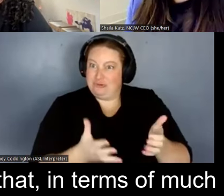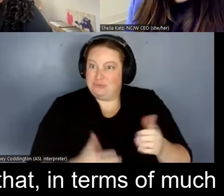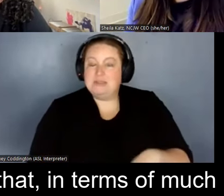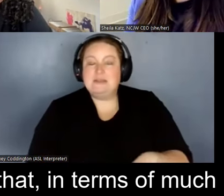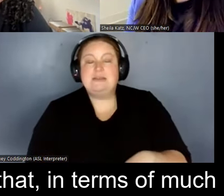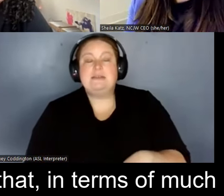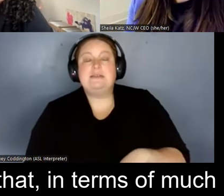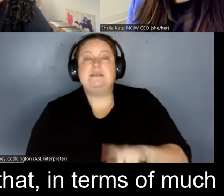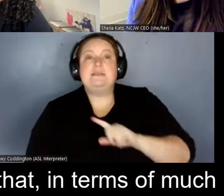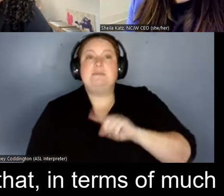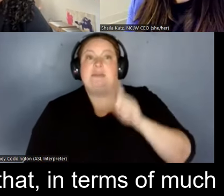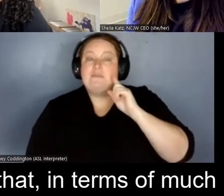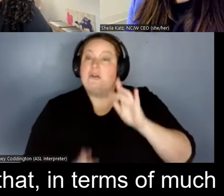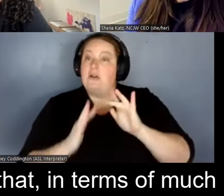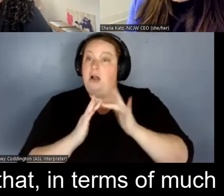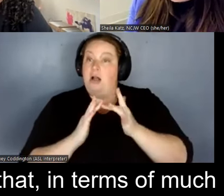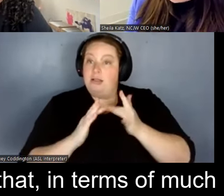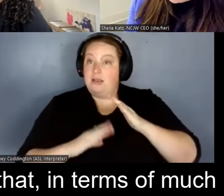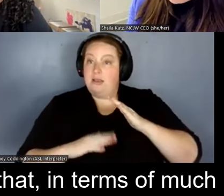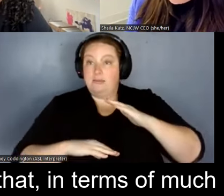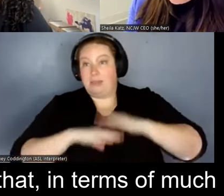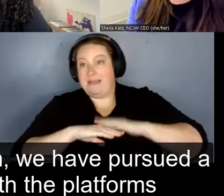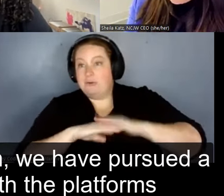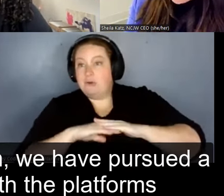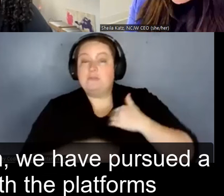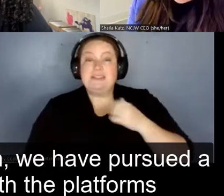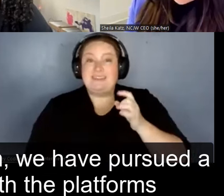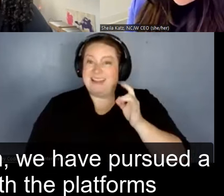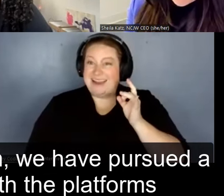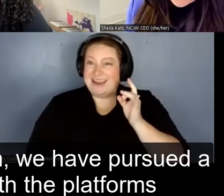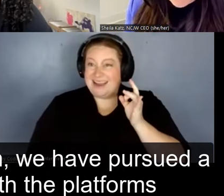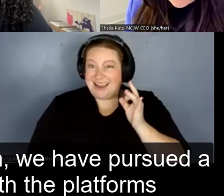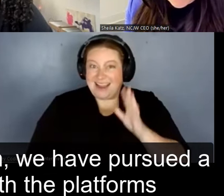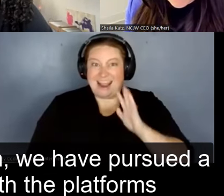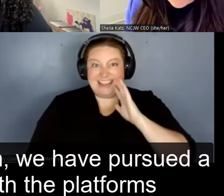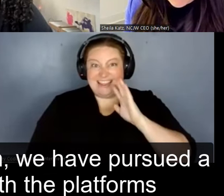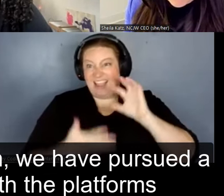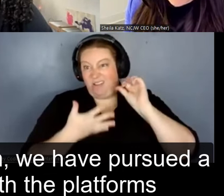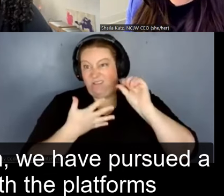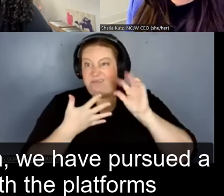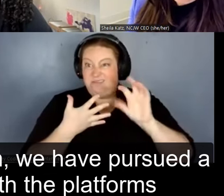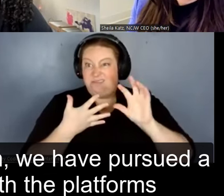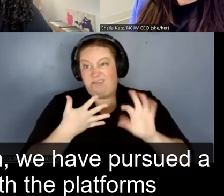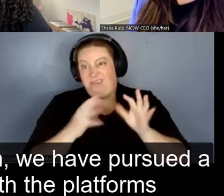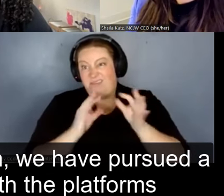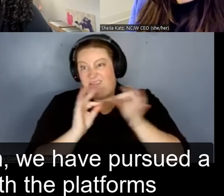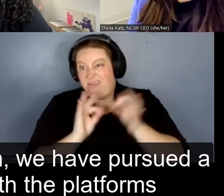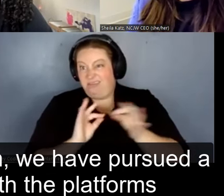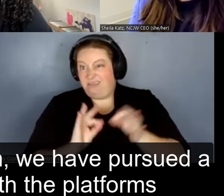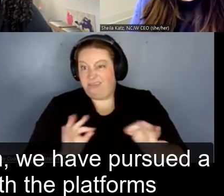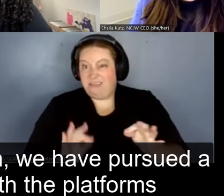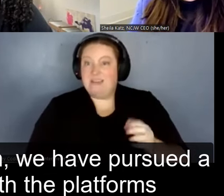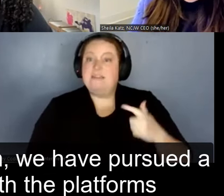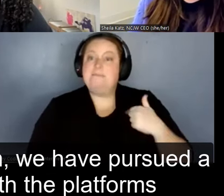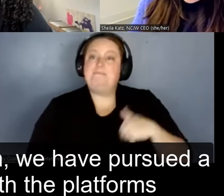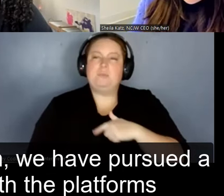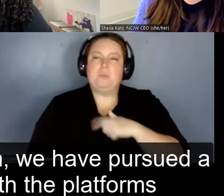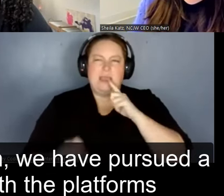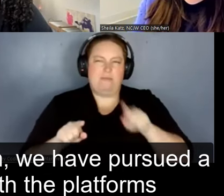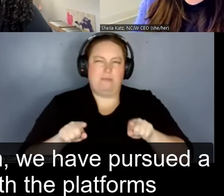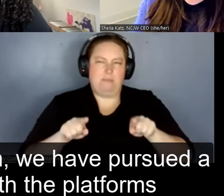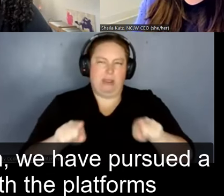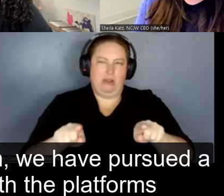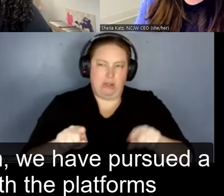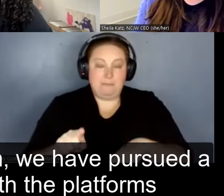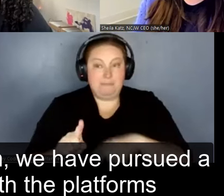that in terms of all these online platforms, the hate that is espoused through them, we have pursued a parallel track. One is